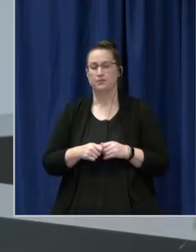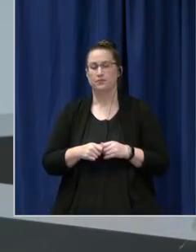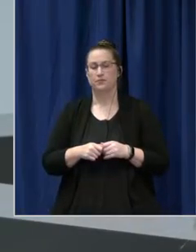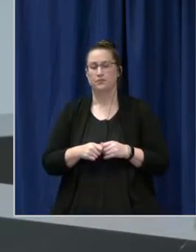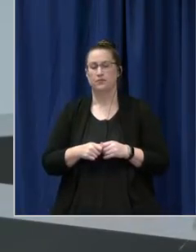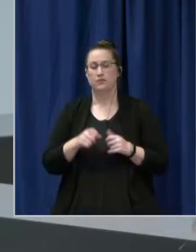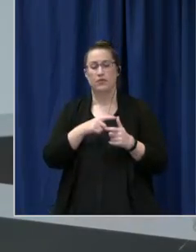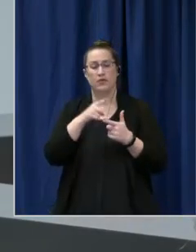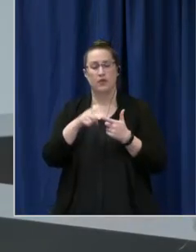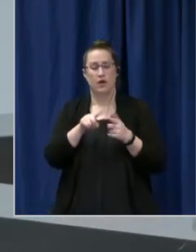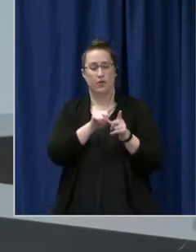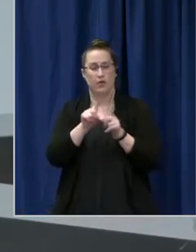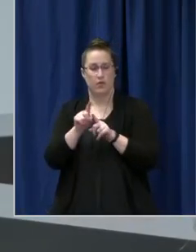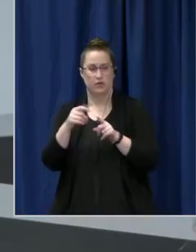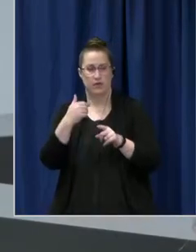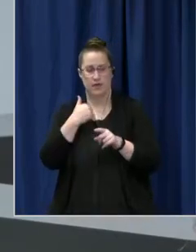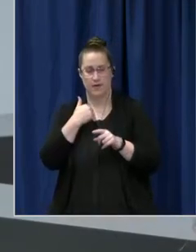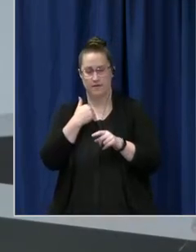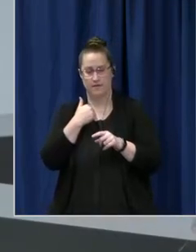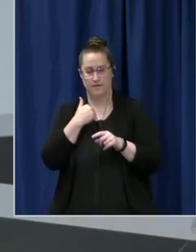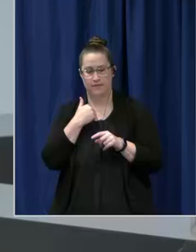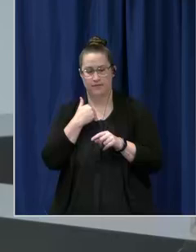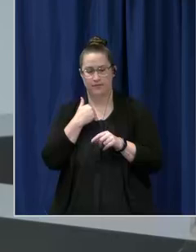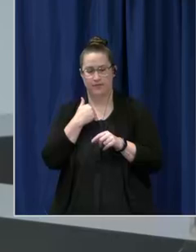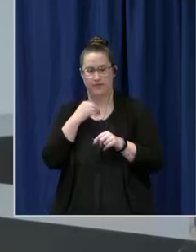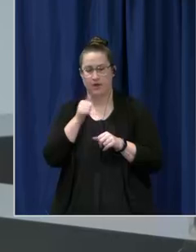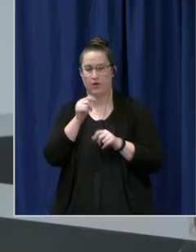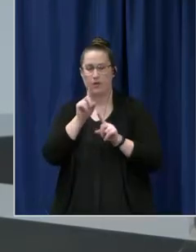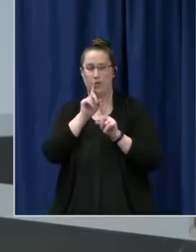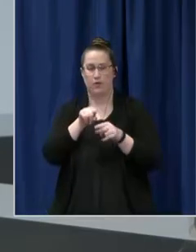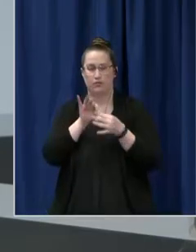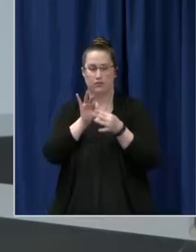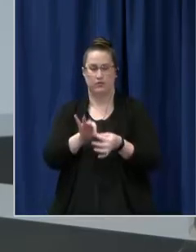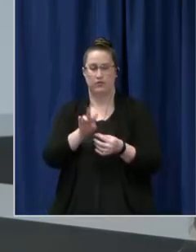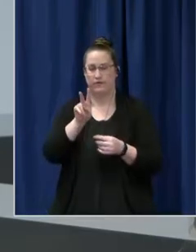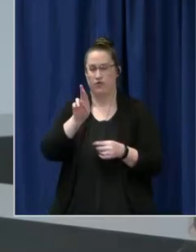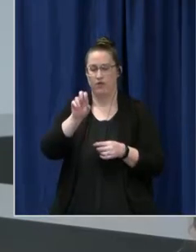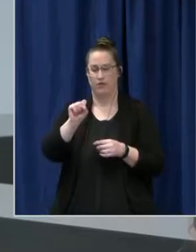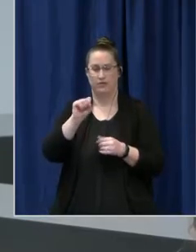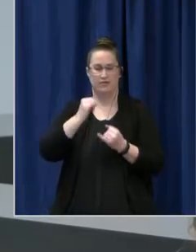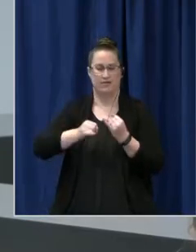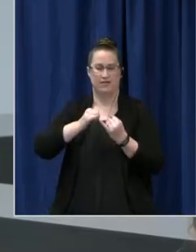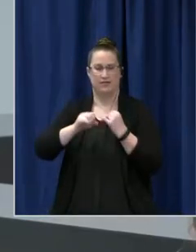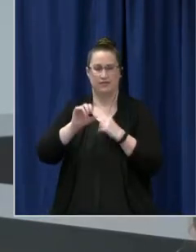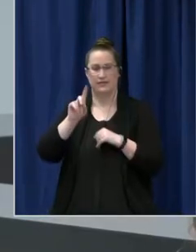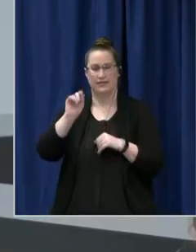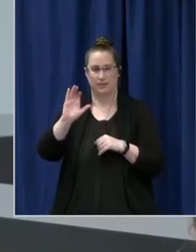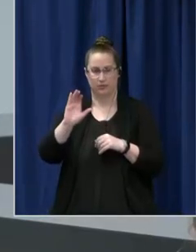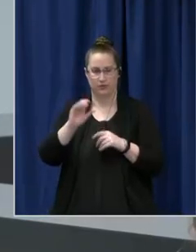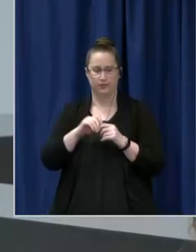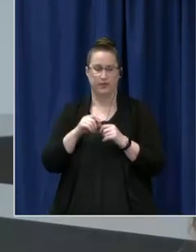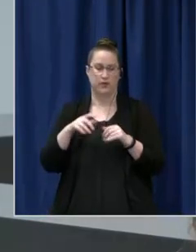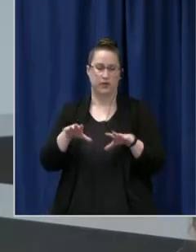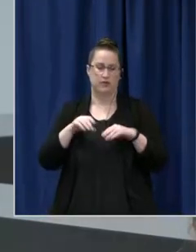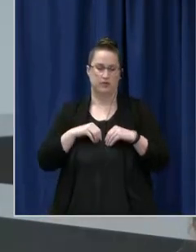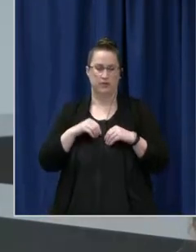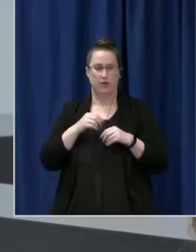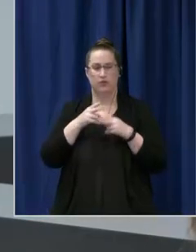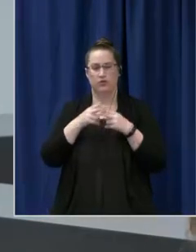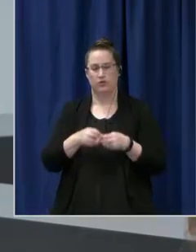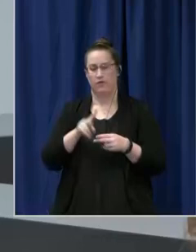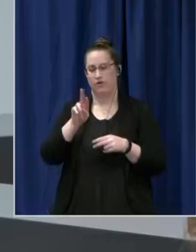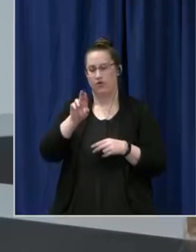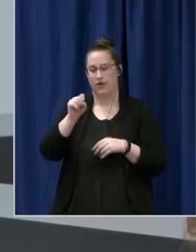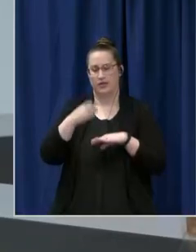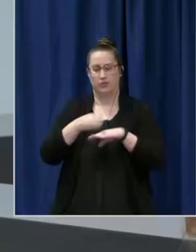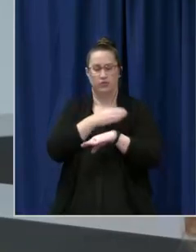Then we also had another order related to VRS. In late December, we adopted what we called the VRS